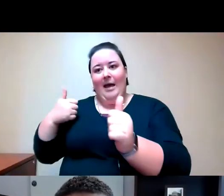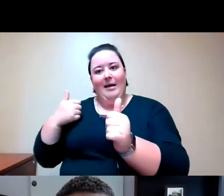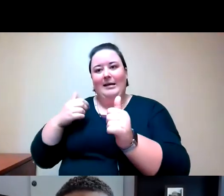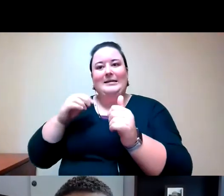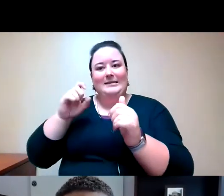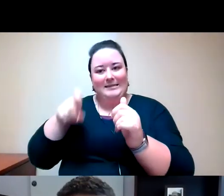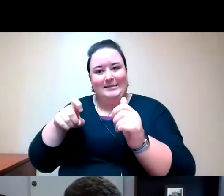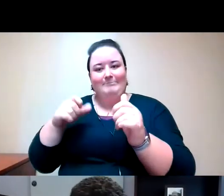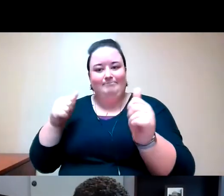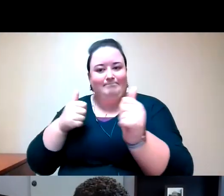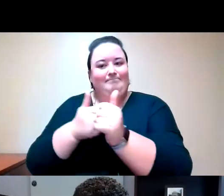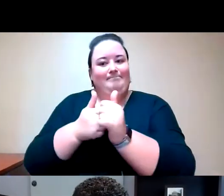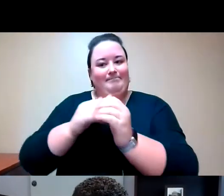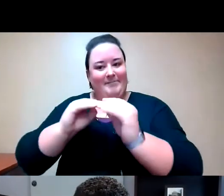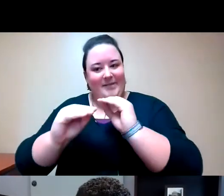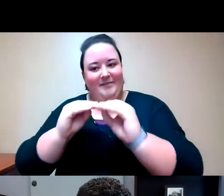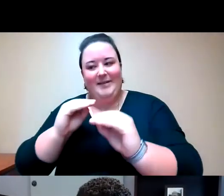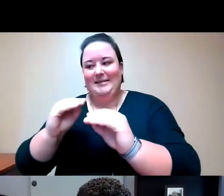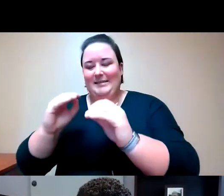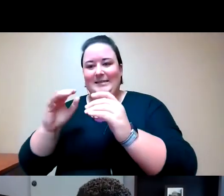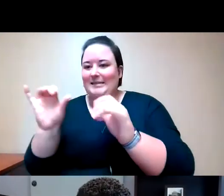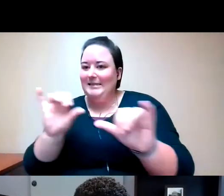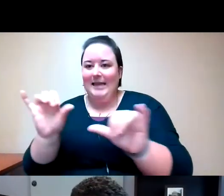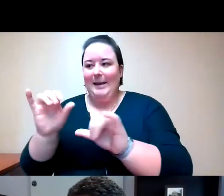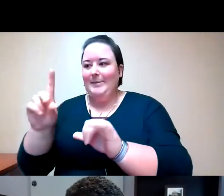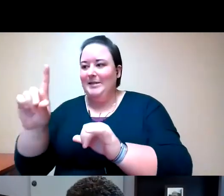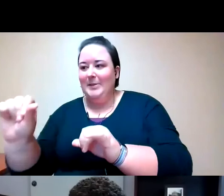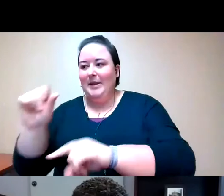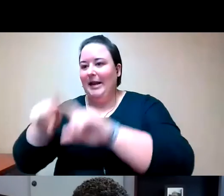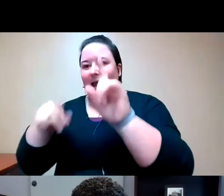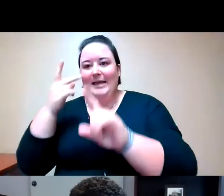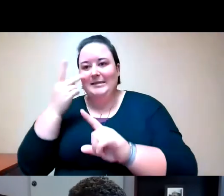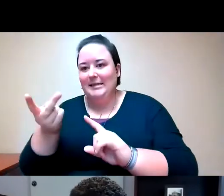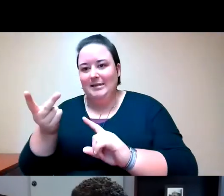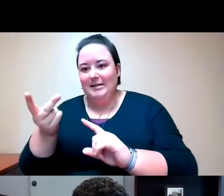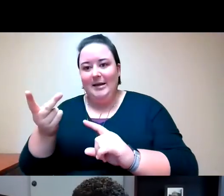of disabilities that cannot be seen. Whether we're talking about